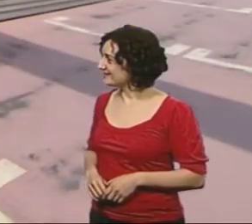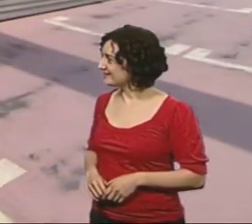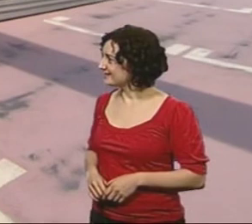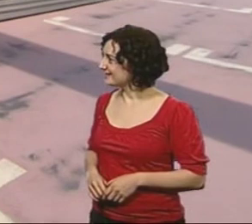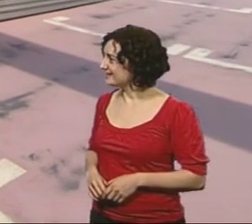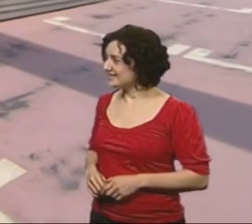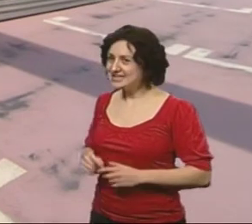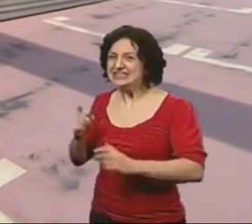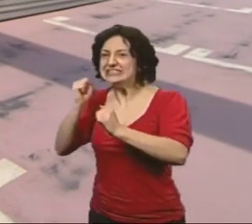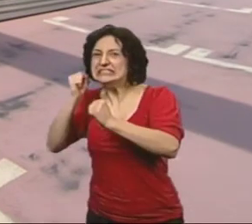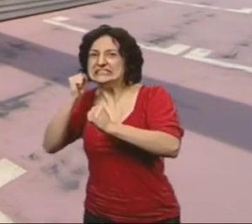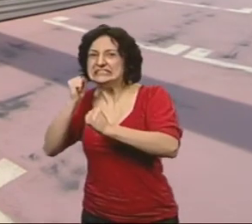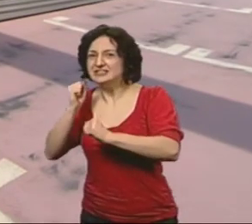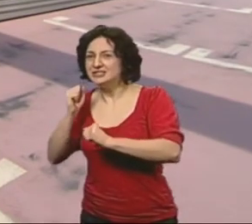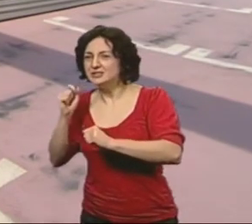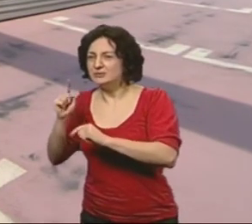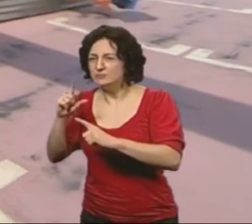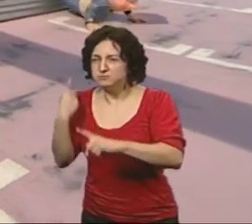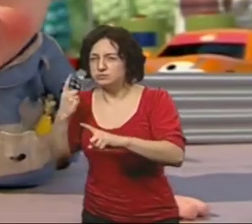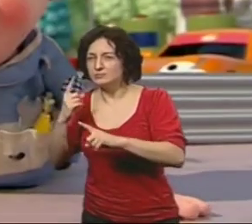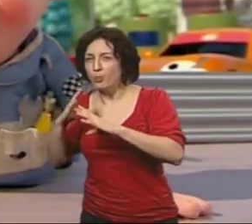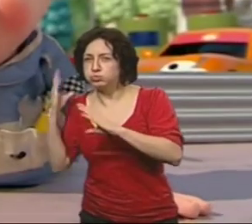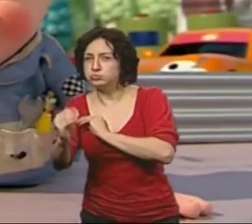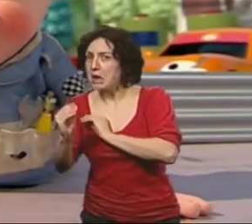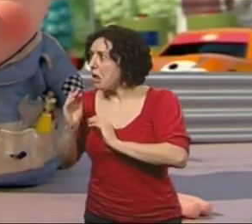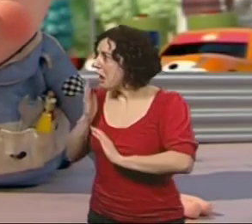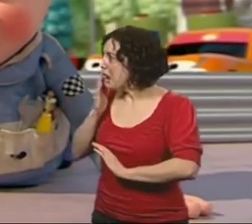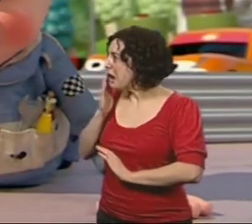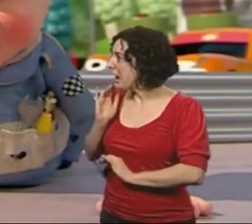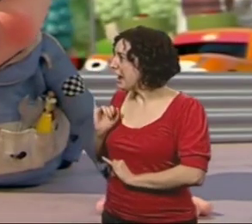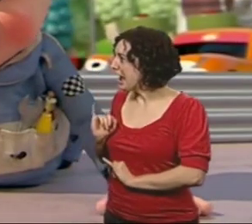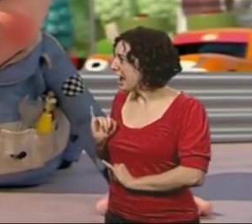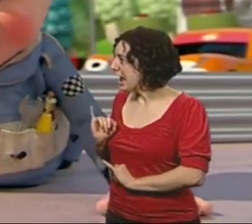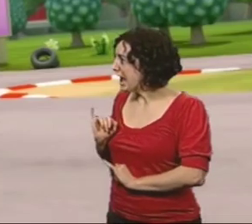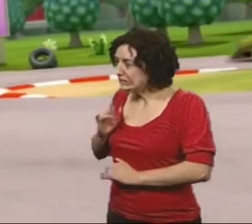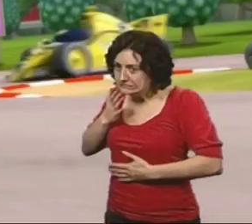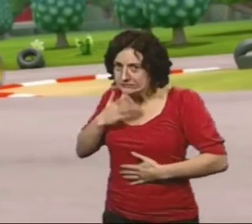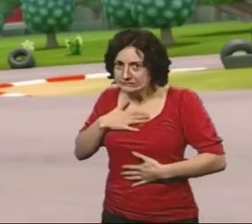Go on, my son, get in there! Sorry.